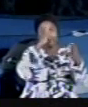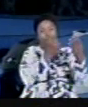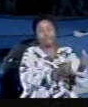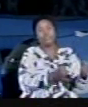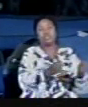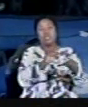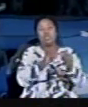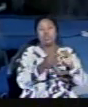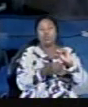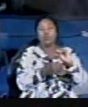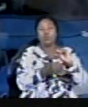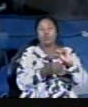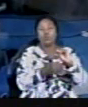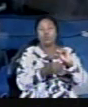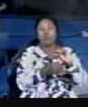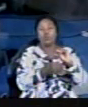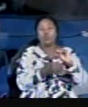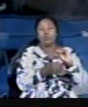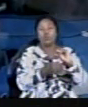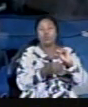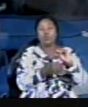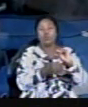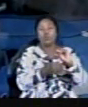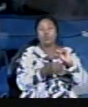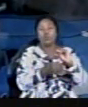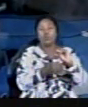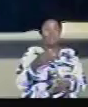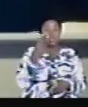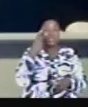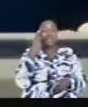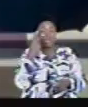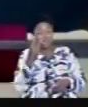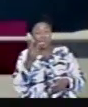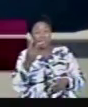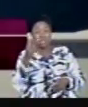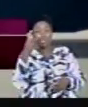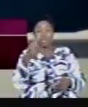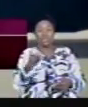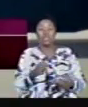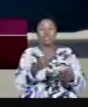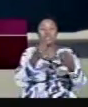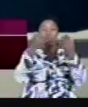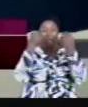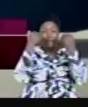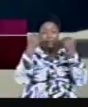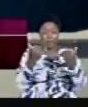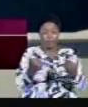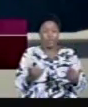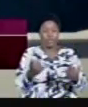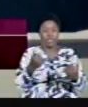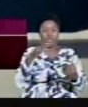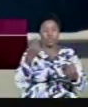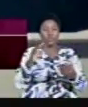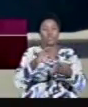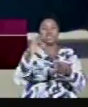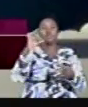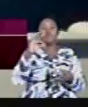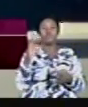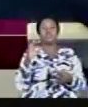two there, perceiving the presence of the Spirit.